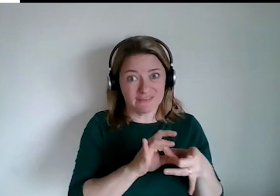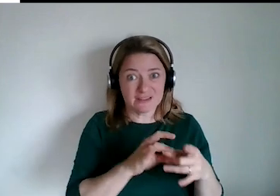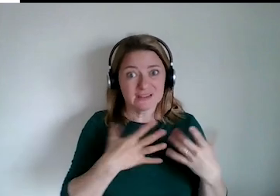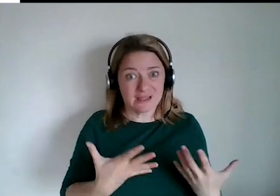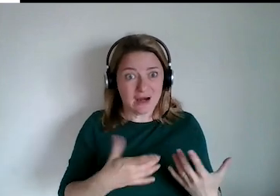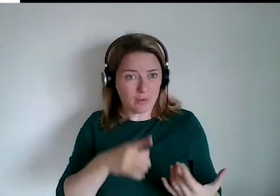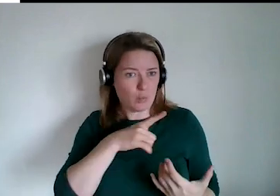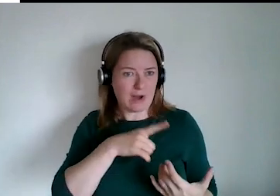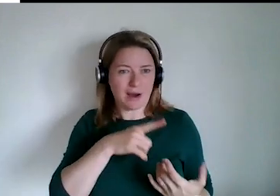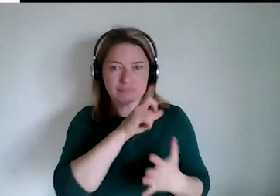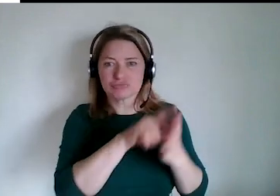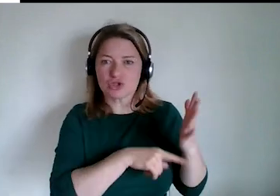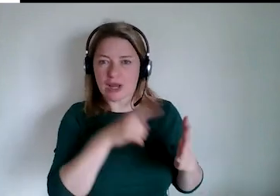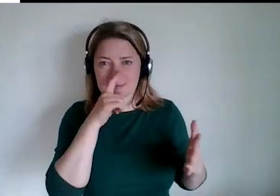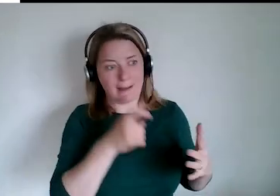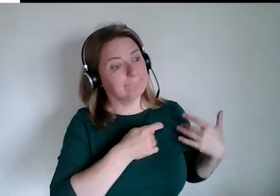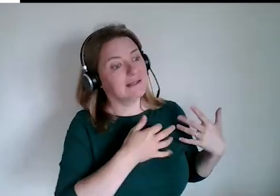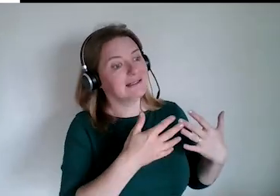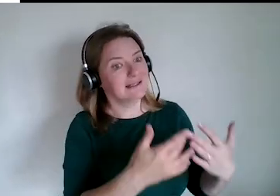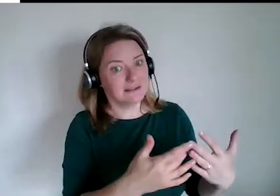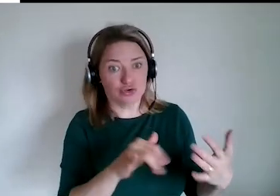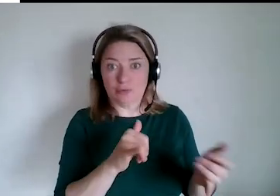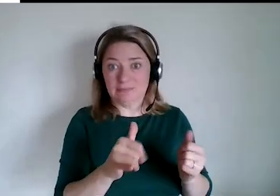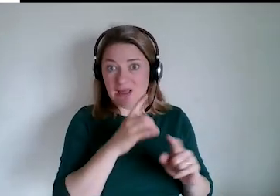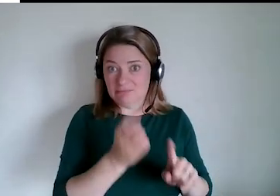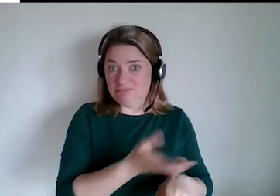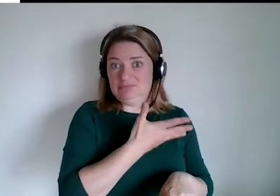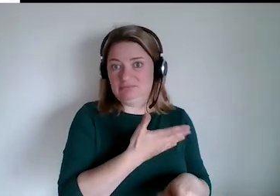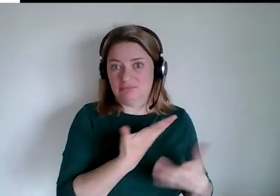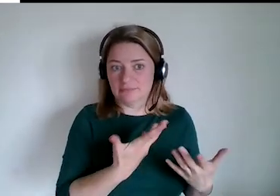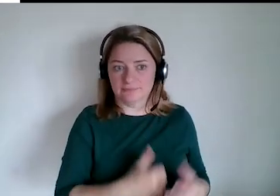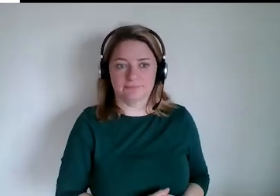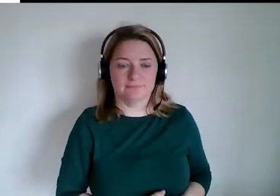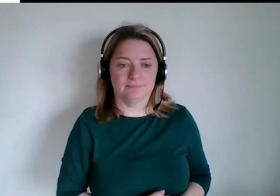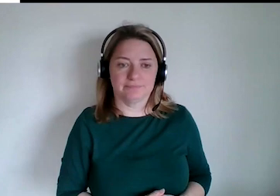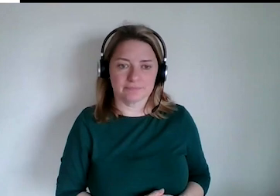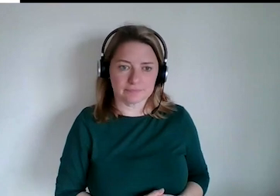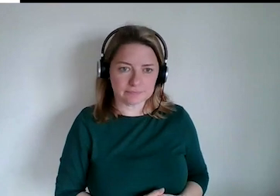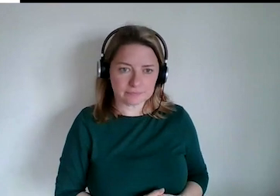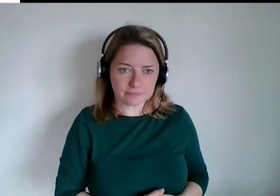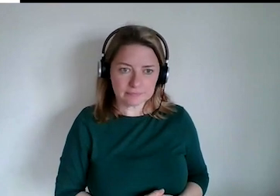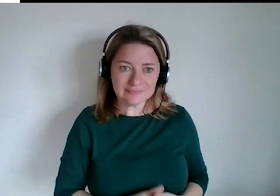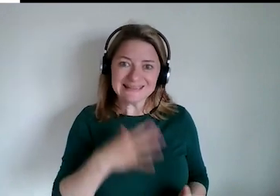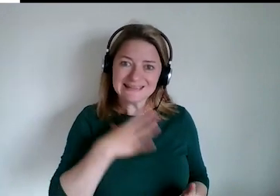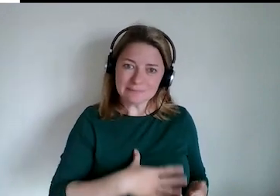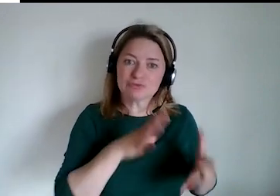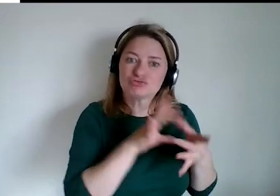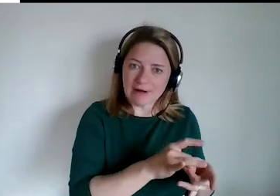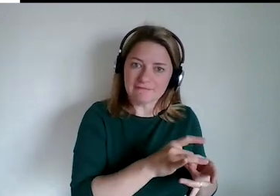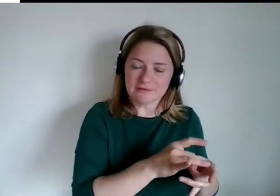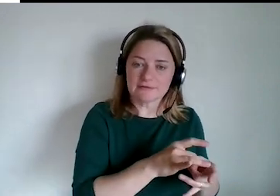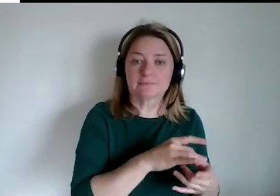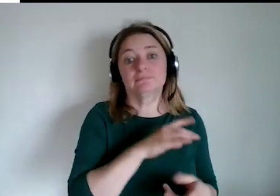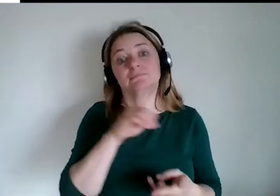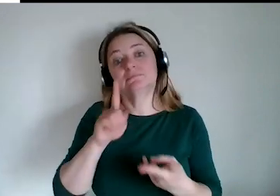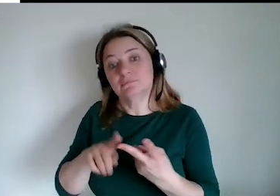if projects take a long time, they're not future-proof, they're no longer relevant by the time you get the answer. Don't choose a question that